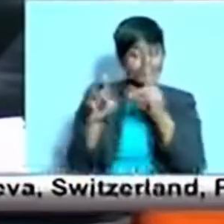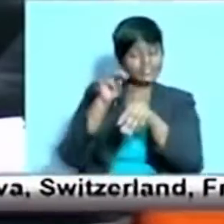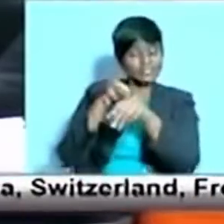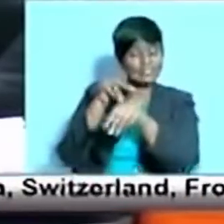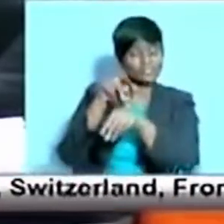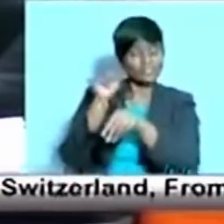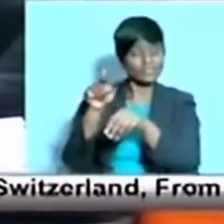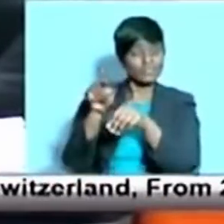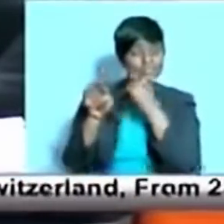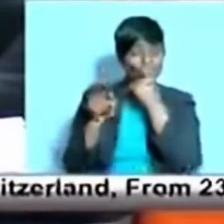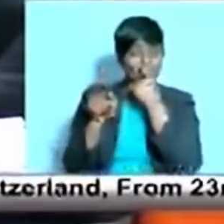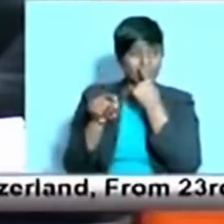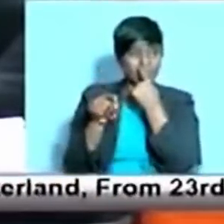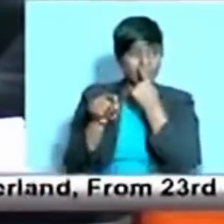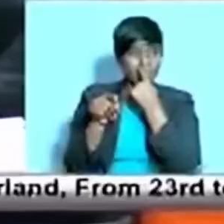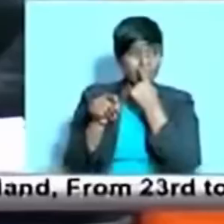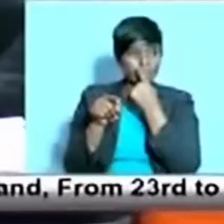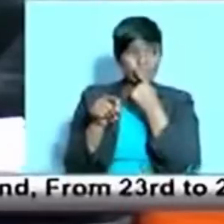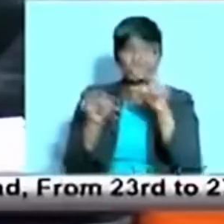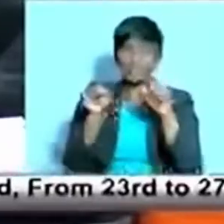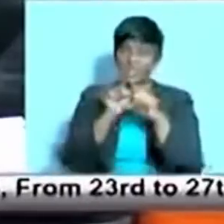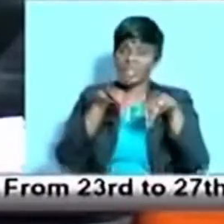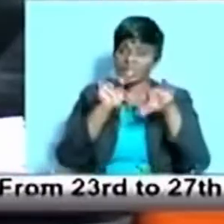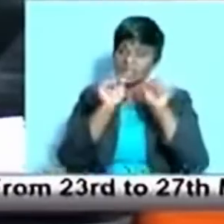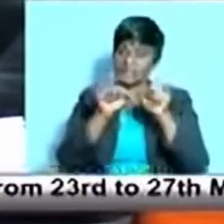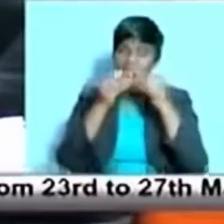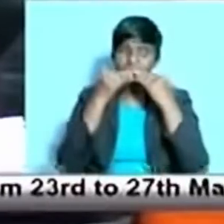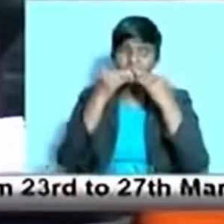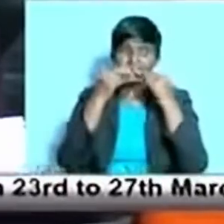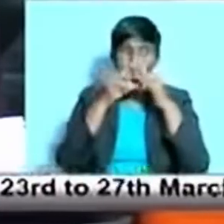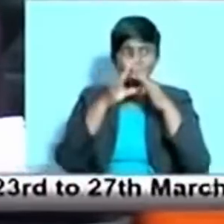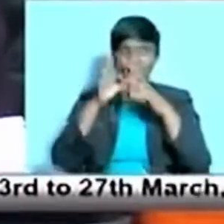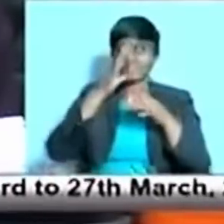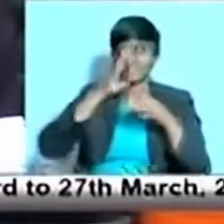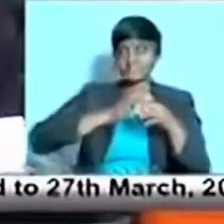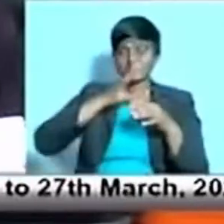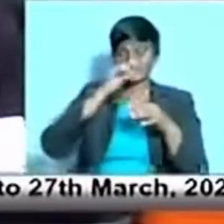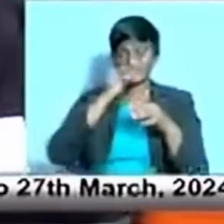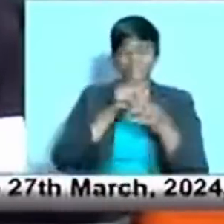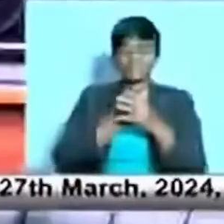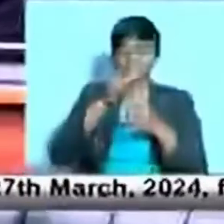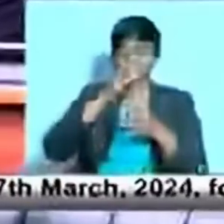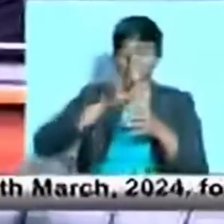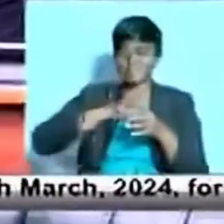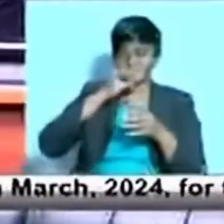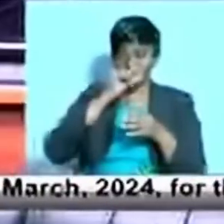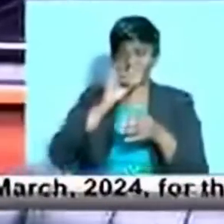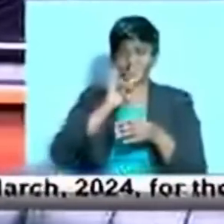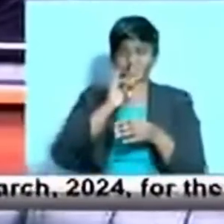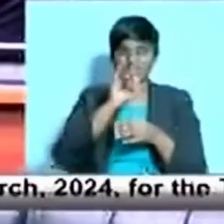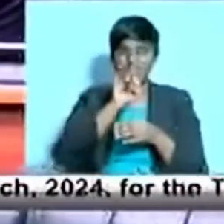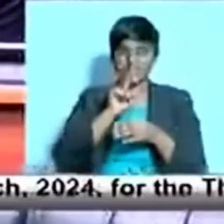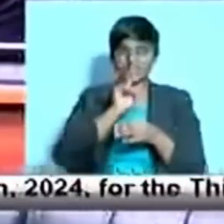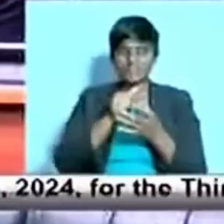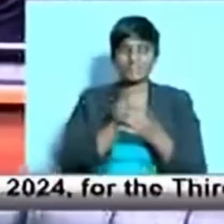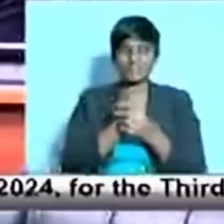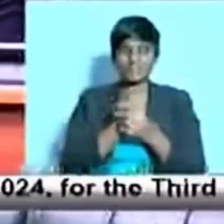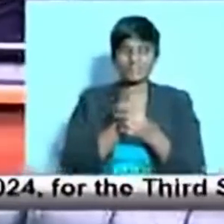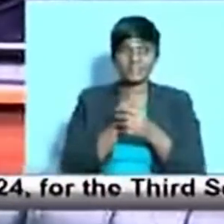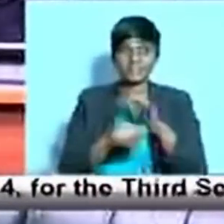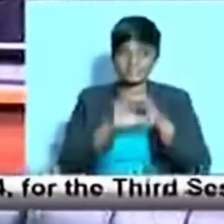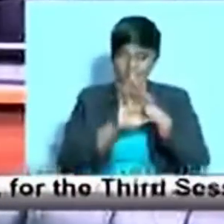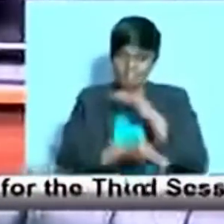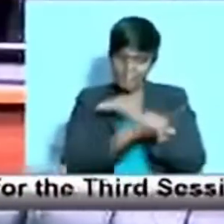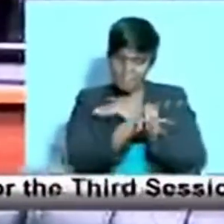Pika. So you may continue. Thank you so much, Madam Speaker. Madam Speaker, it's under